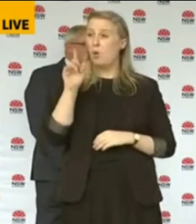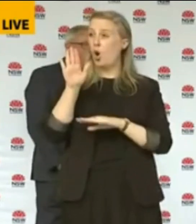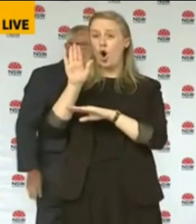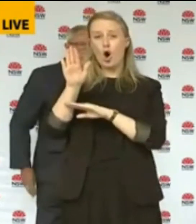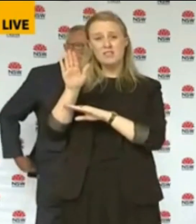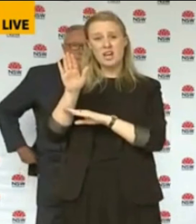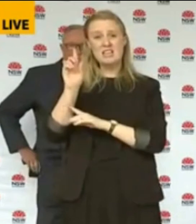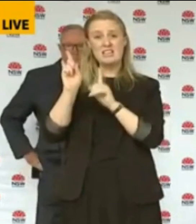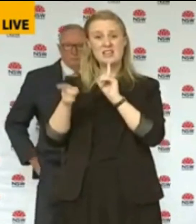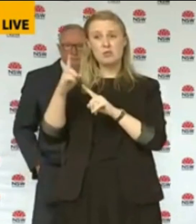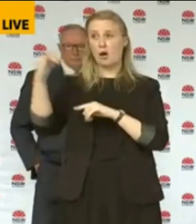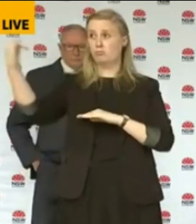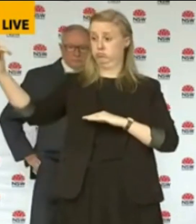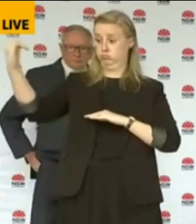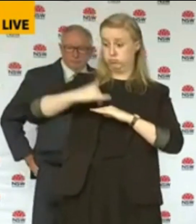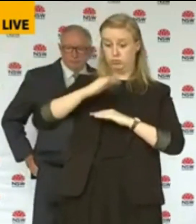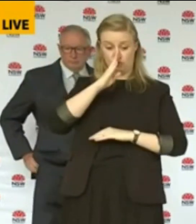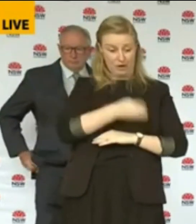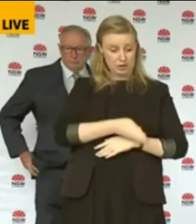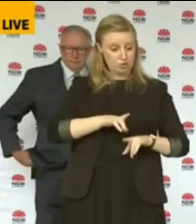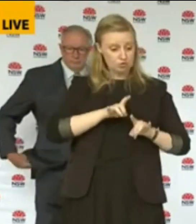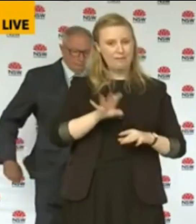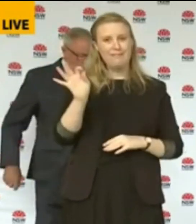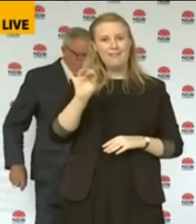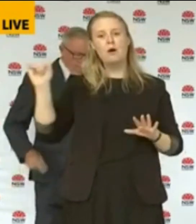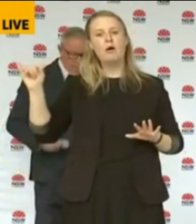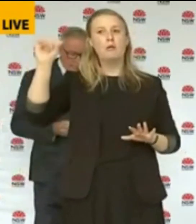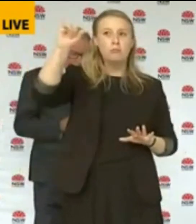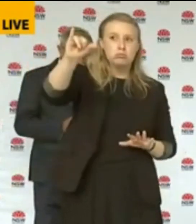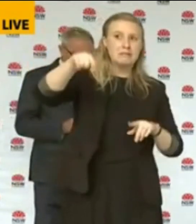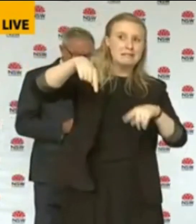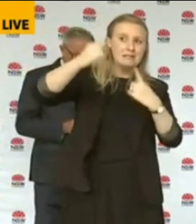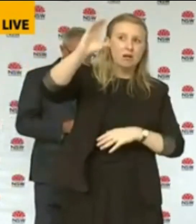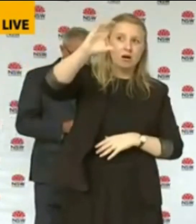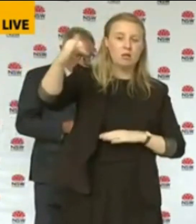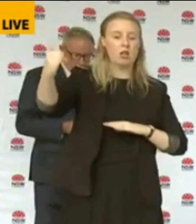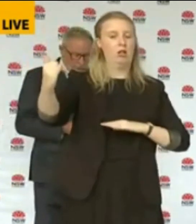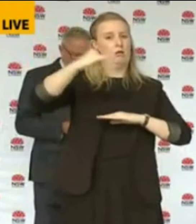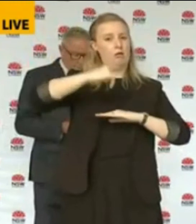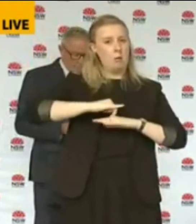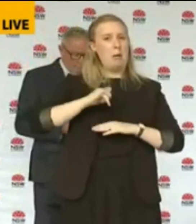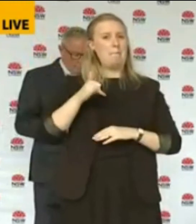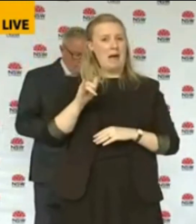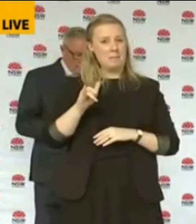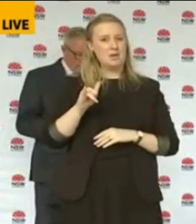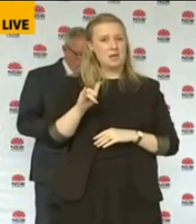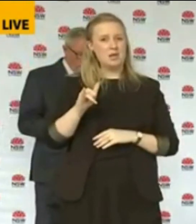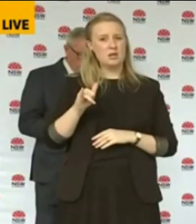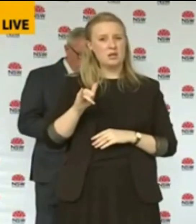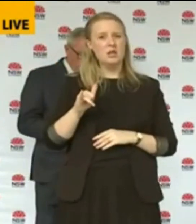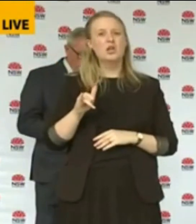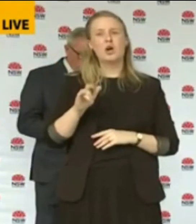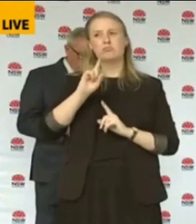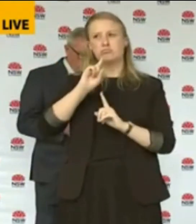would urge you to be particularly cautious in even your flight home. Make sure you're maintaining those good quality controls. They can add